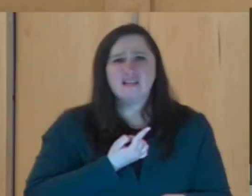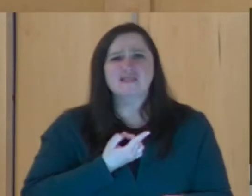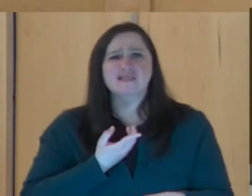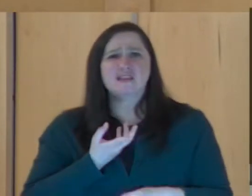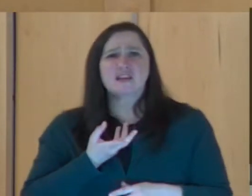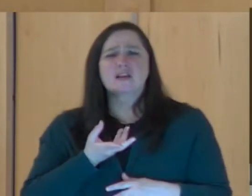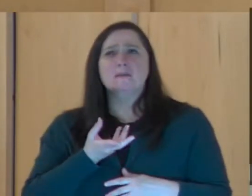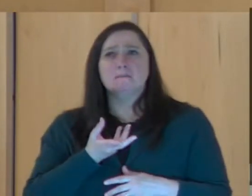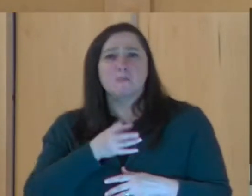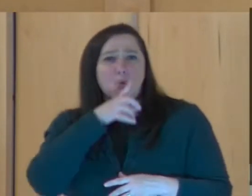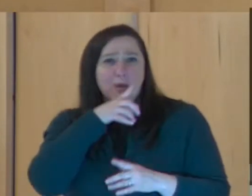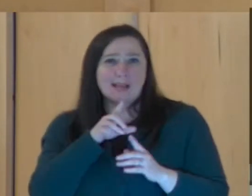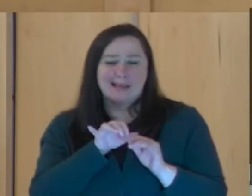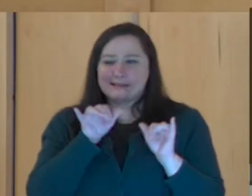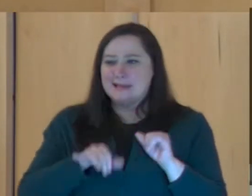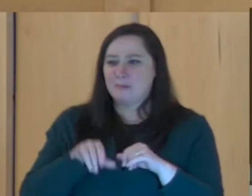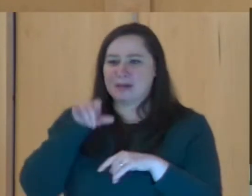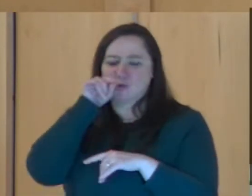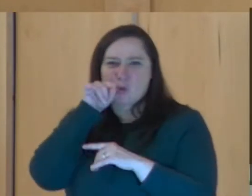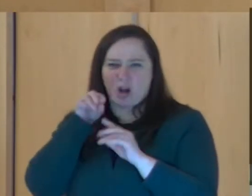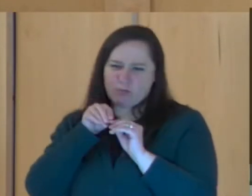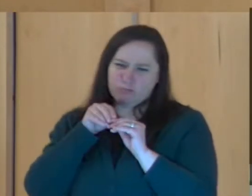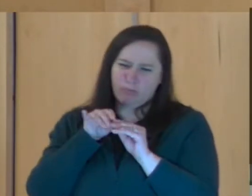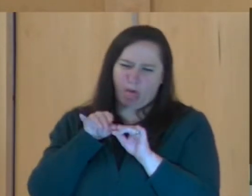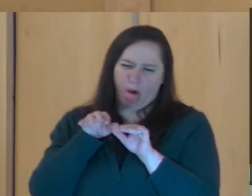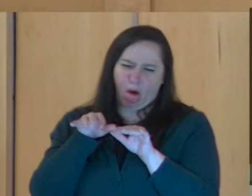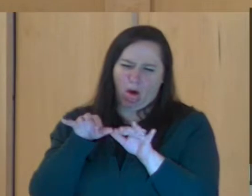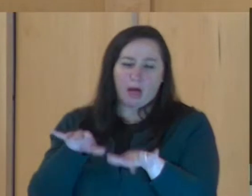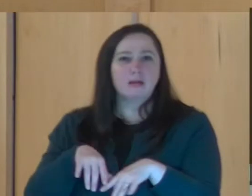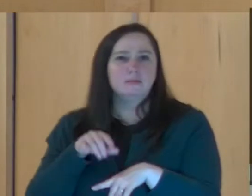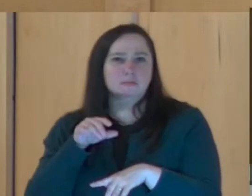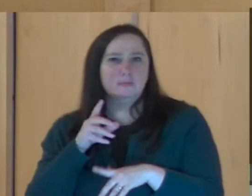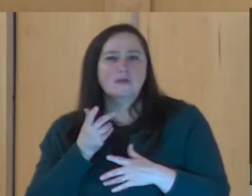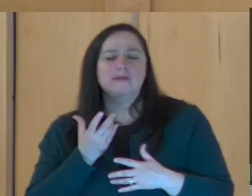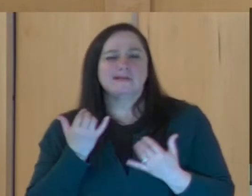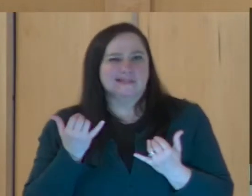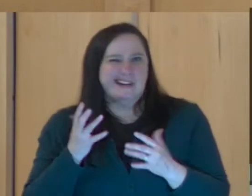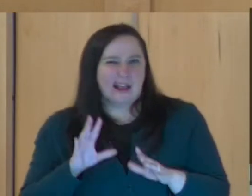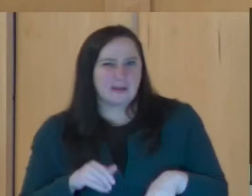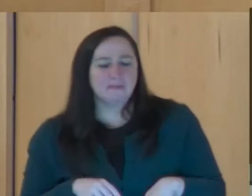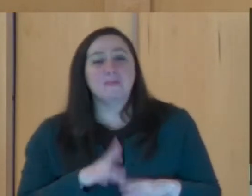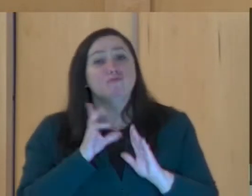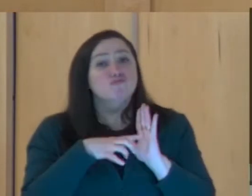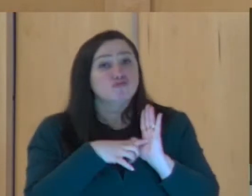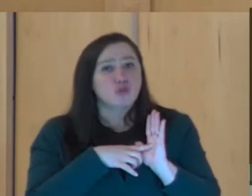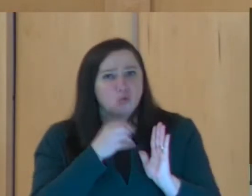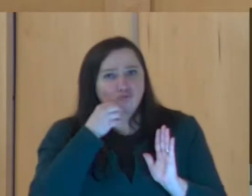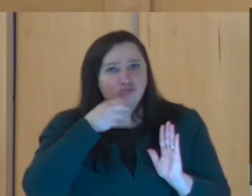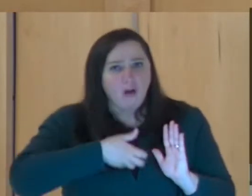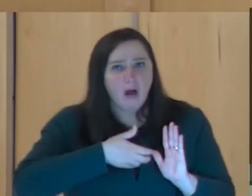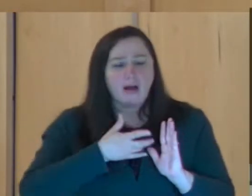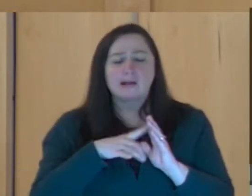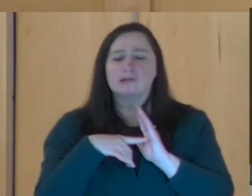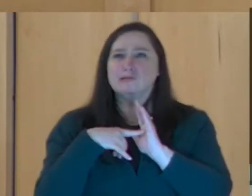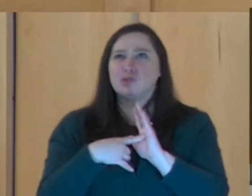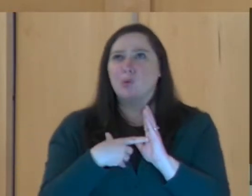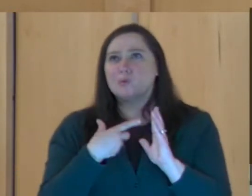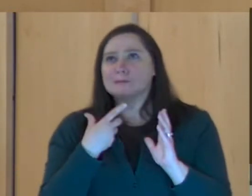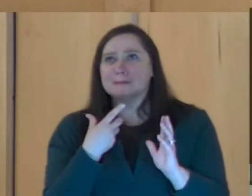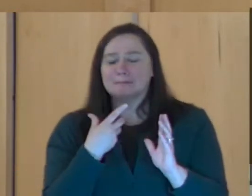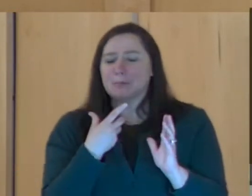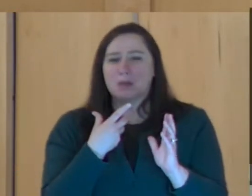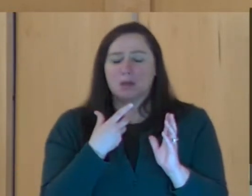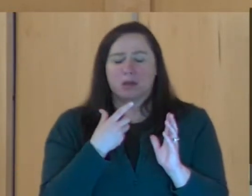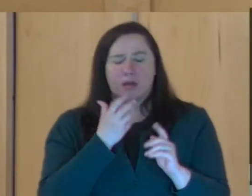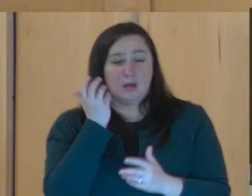of the equivalent of Twitter blowing up at hypocrisy. Showing shock, and especially shock that you